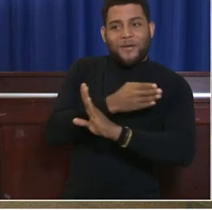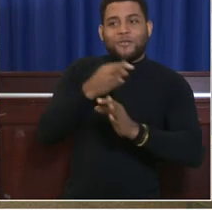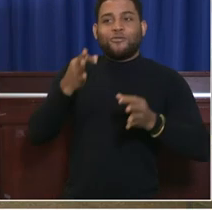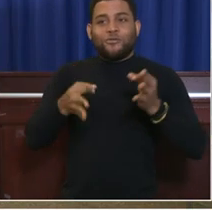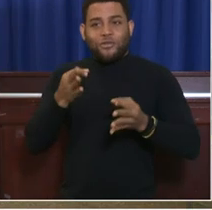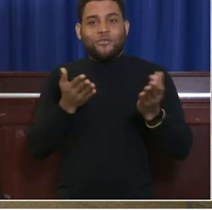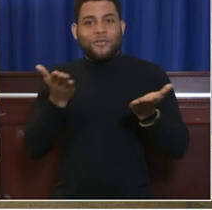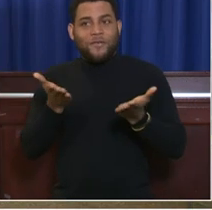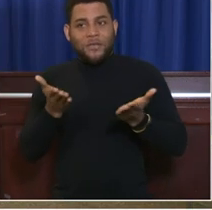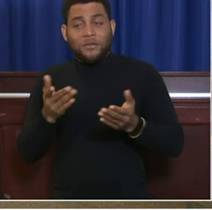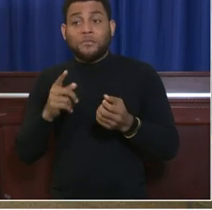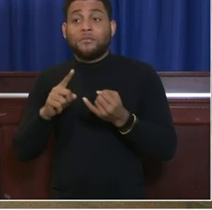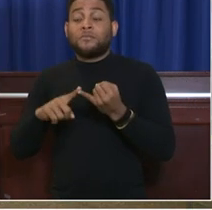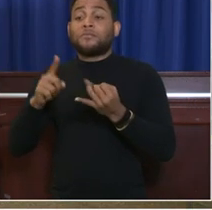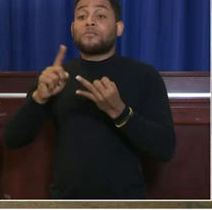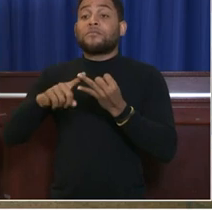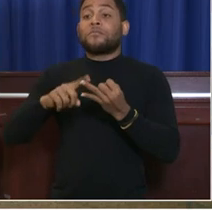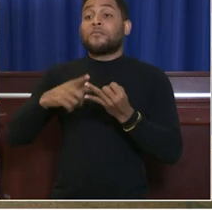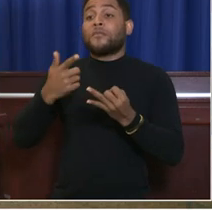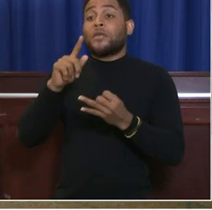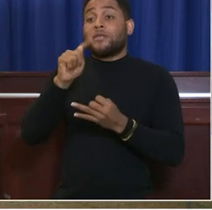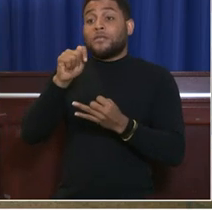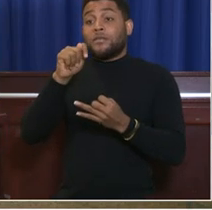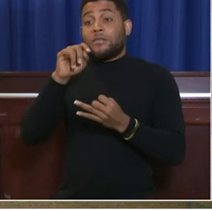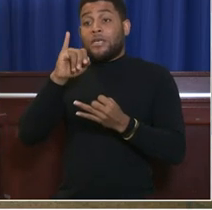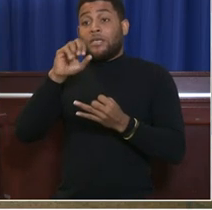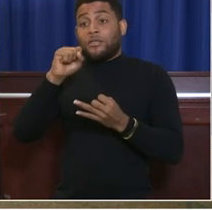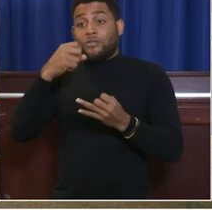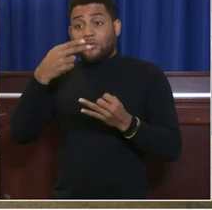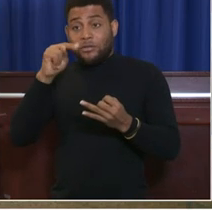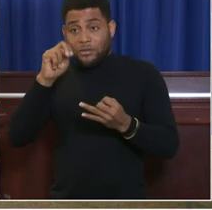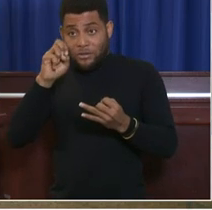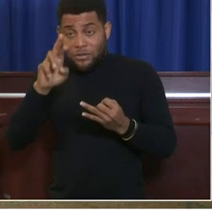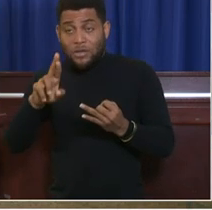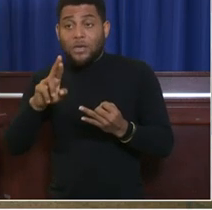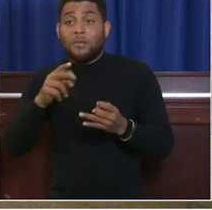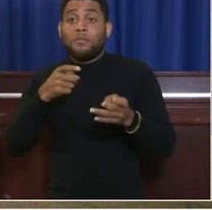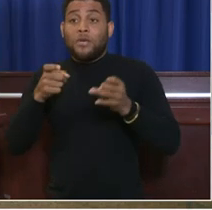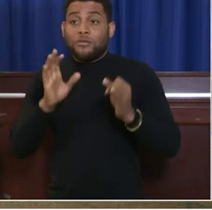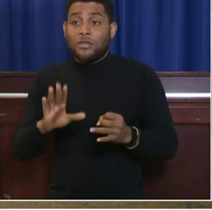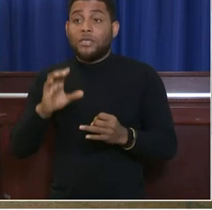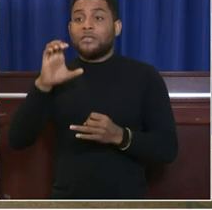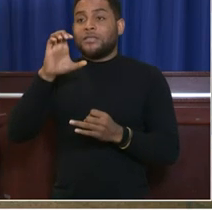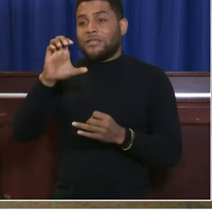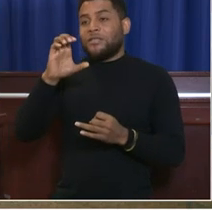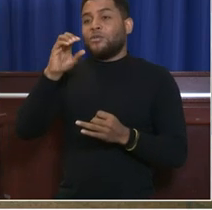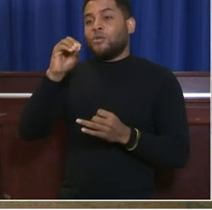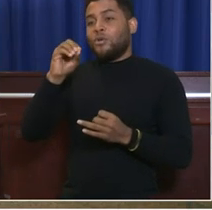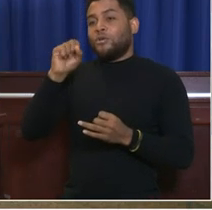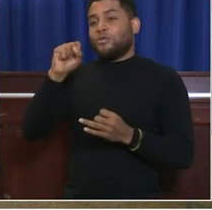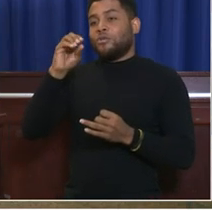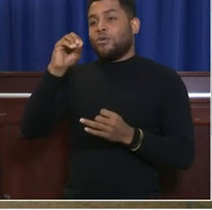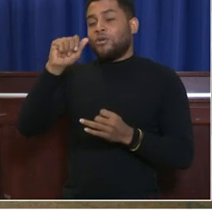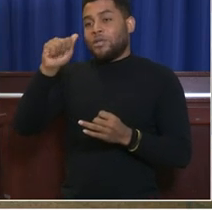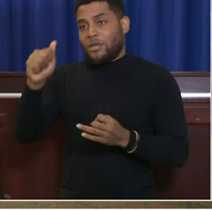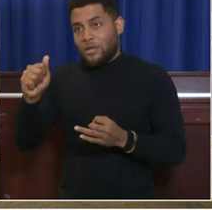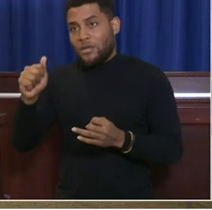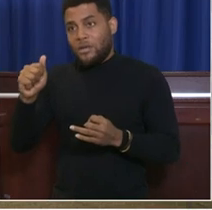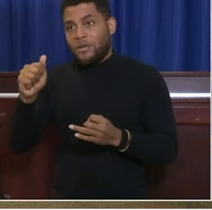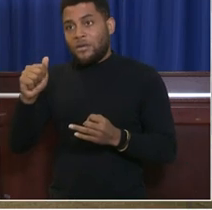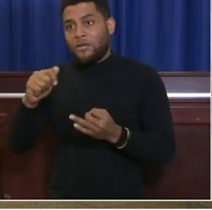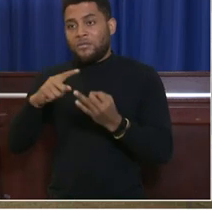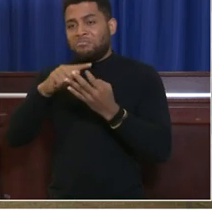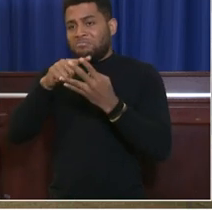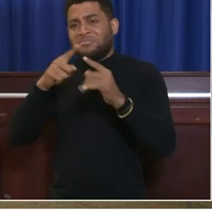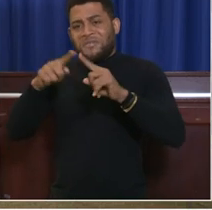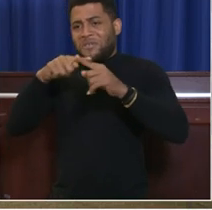who is the director of CSOSA, the Court Services and Offender Supervision Agency.